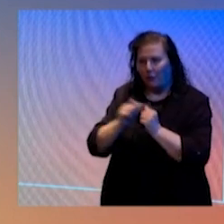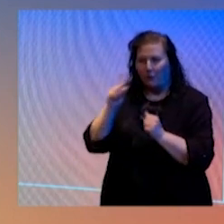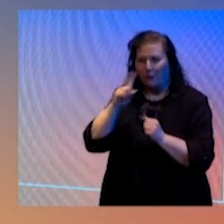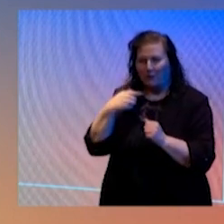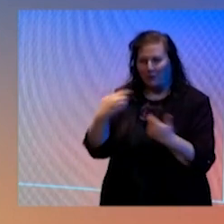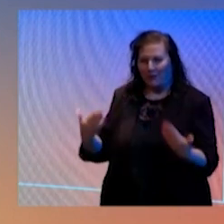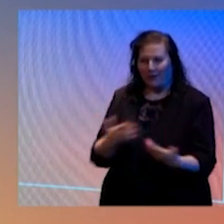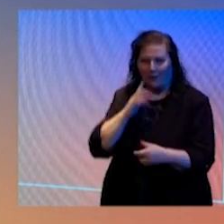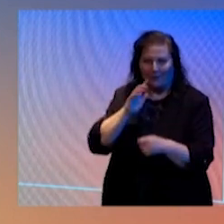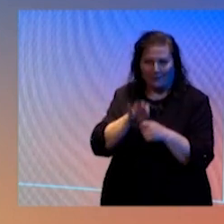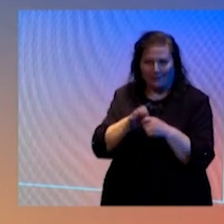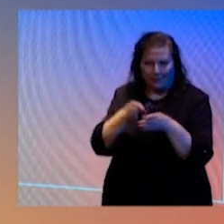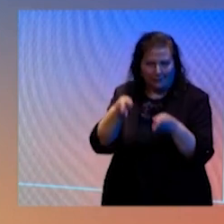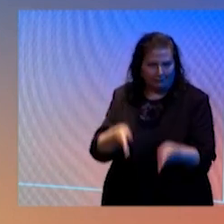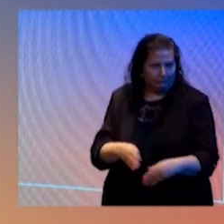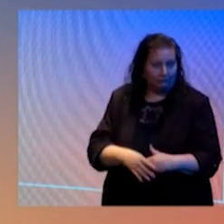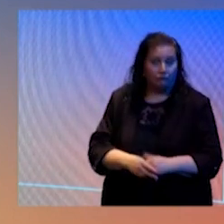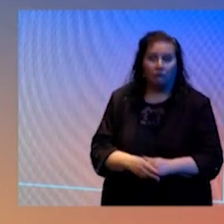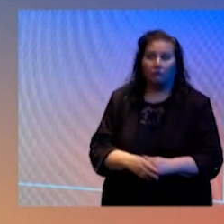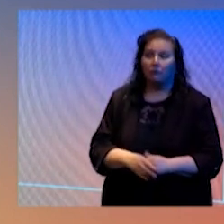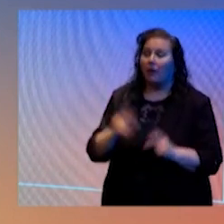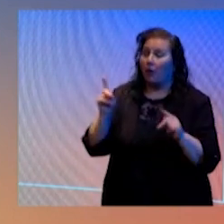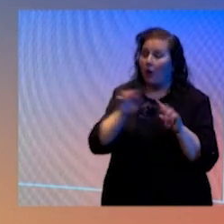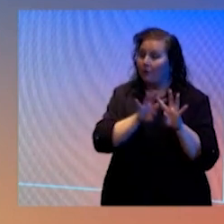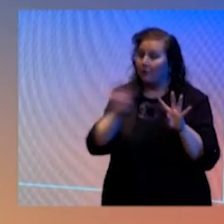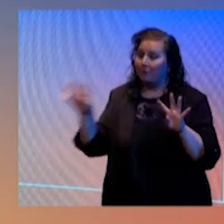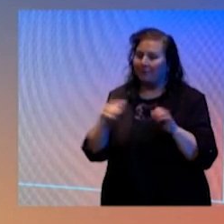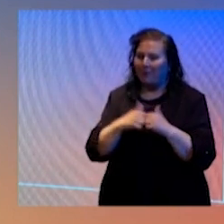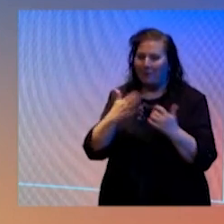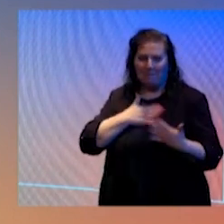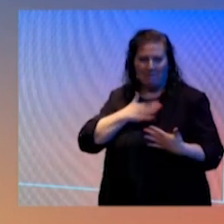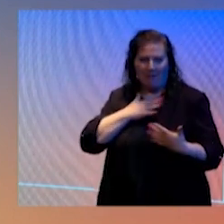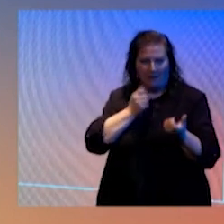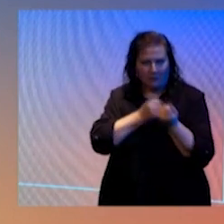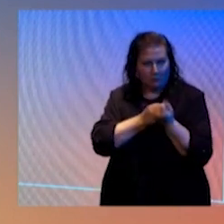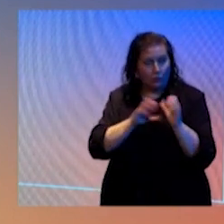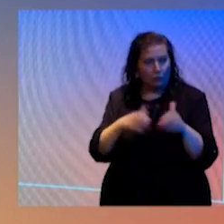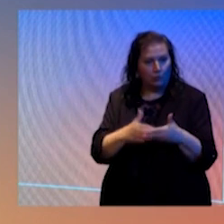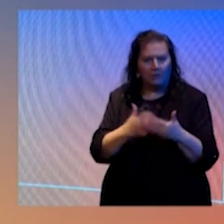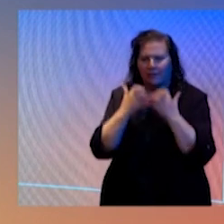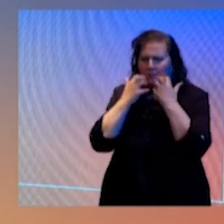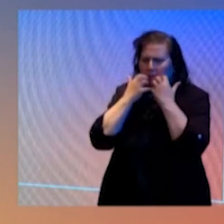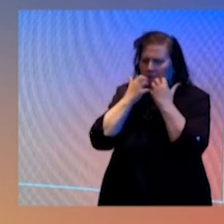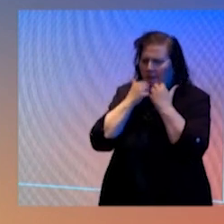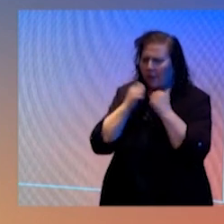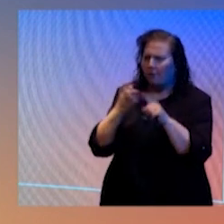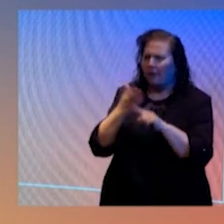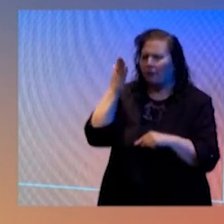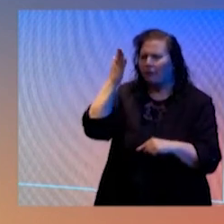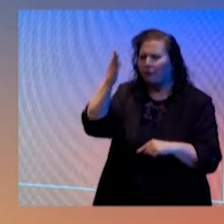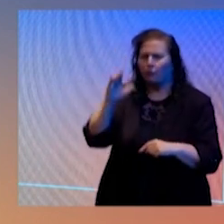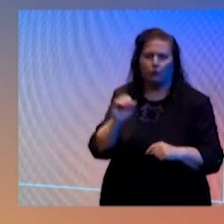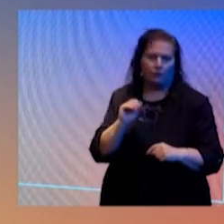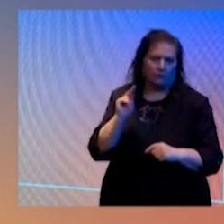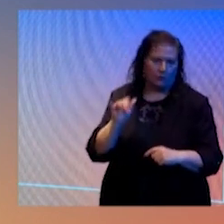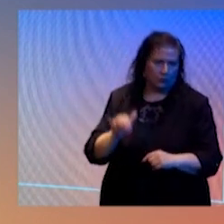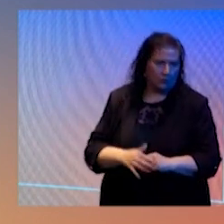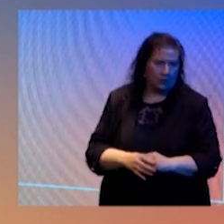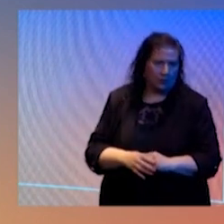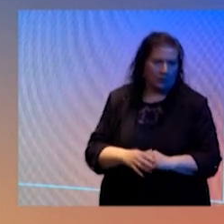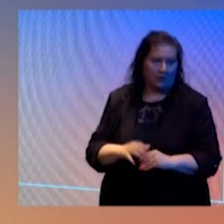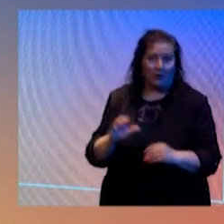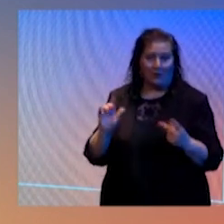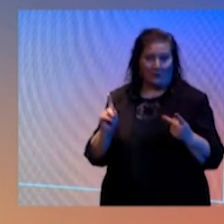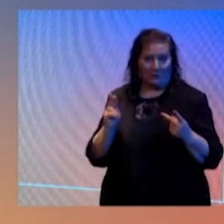office. All the members of my cabinet who are here because they all care deeply about the future of SUNY and CUNY,